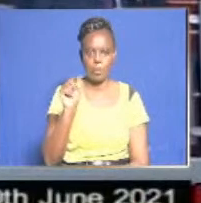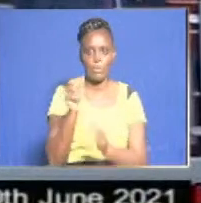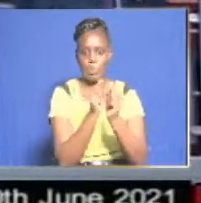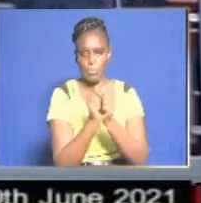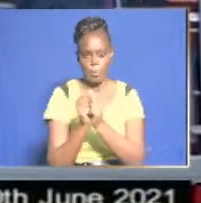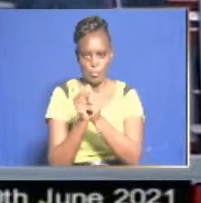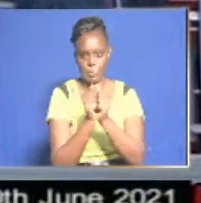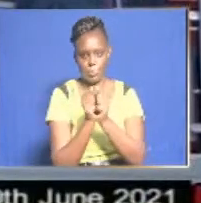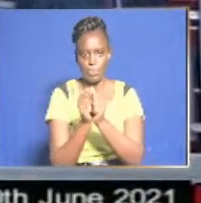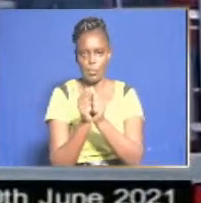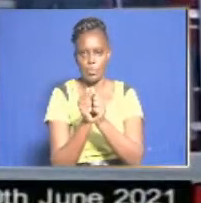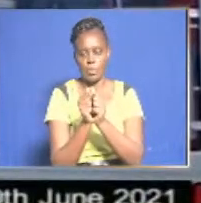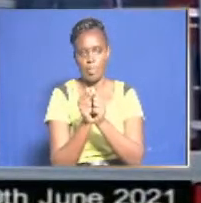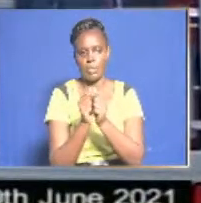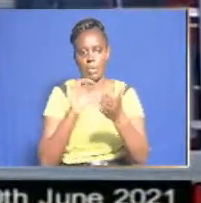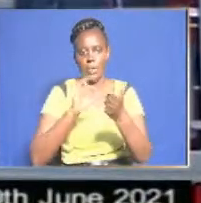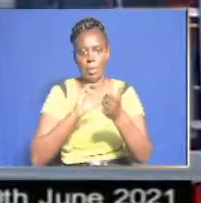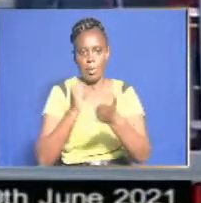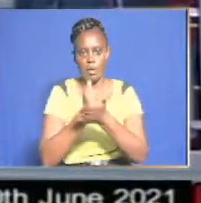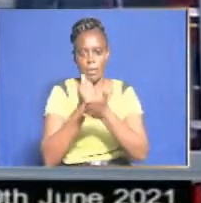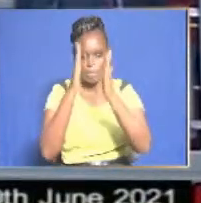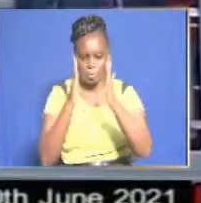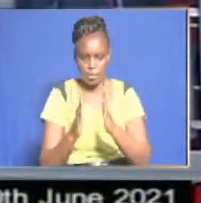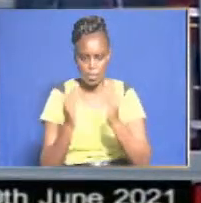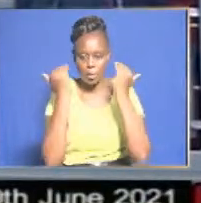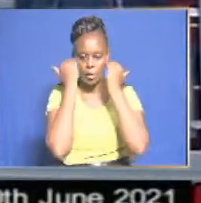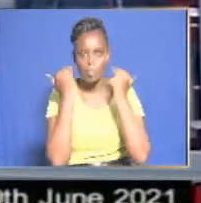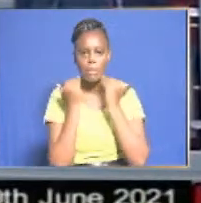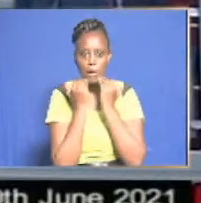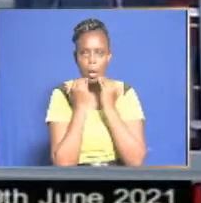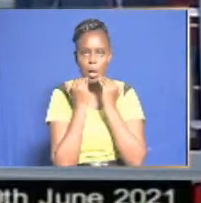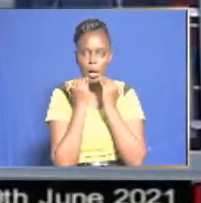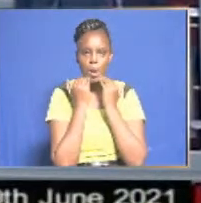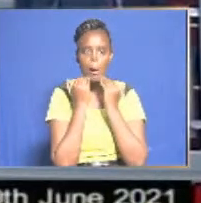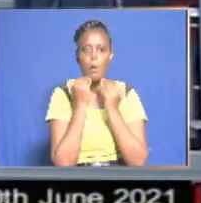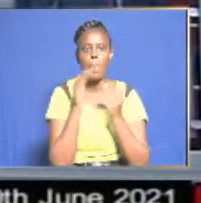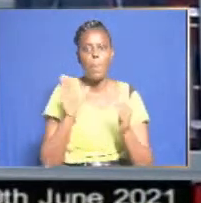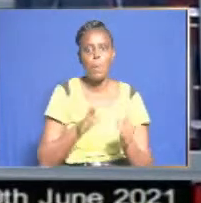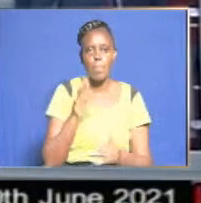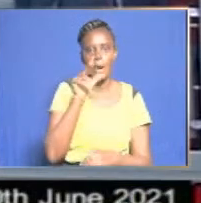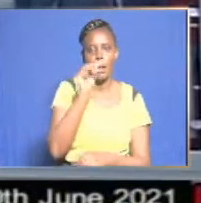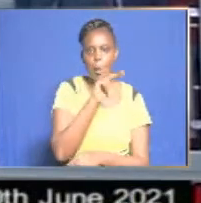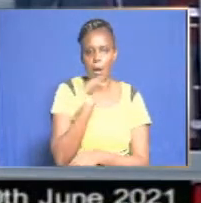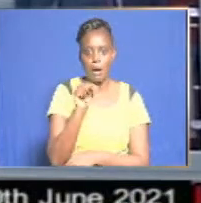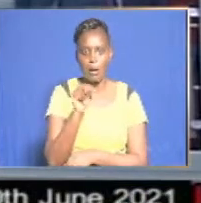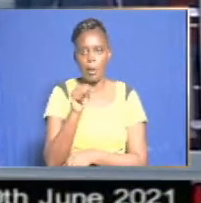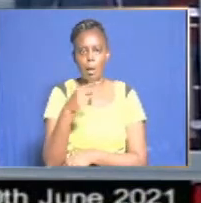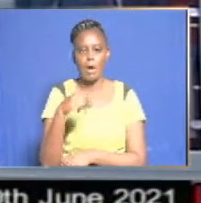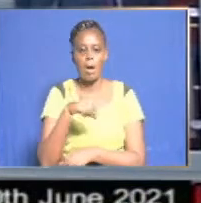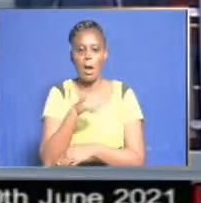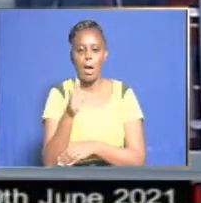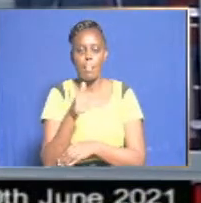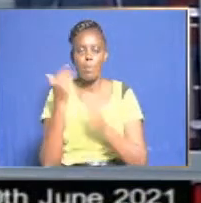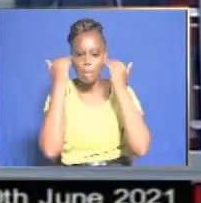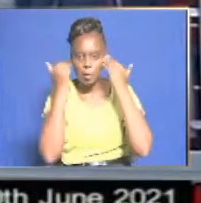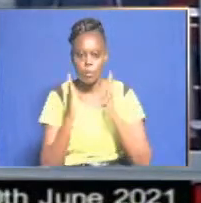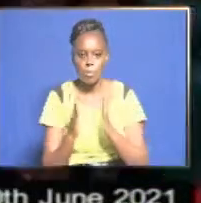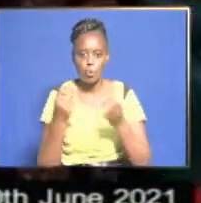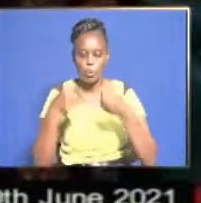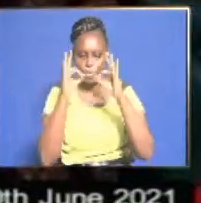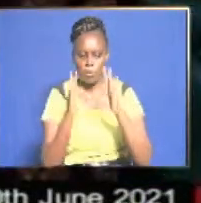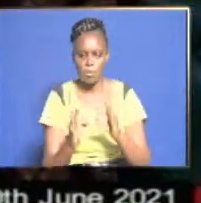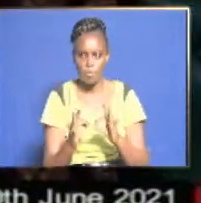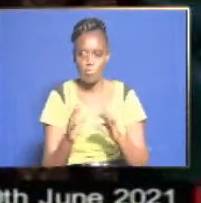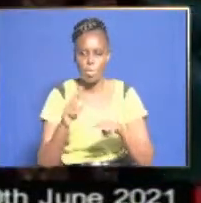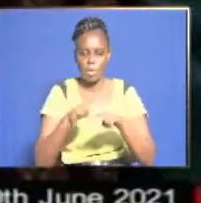who's accompanied by the Chief Registrar of the Judiciary, Mrs. Anne Amandi, and other judicial officers. And are pleased they